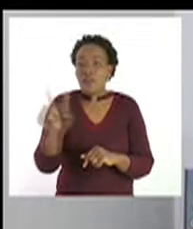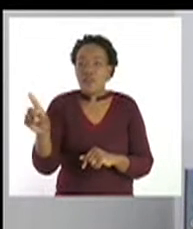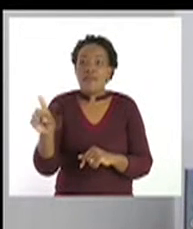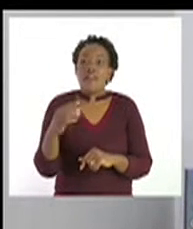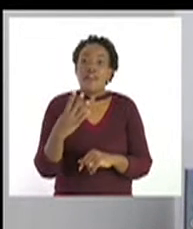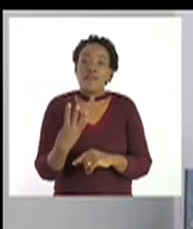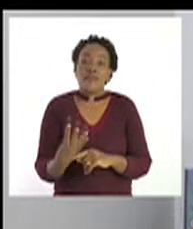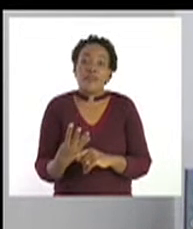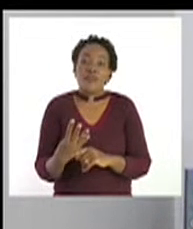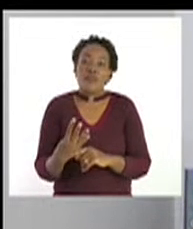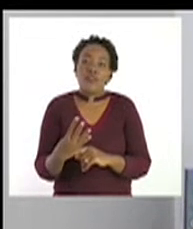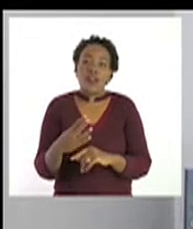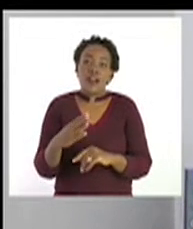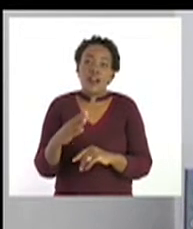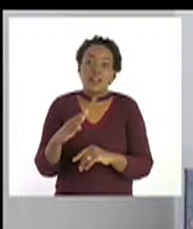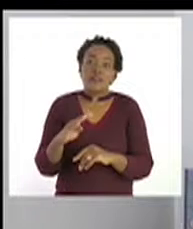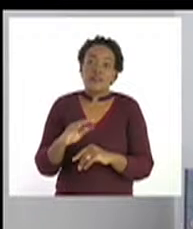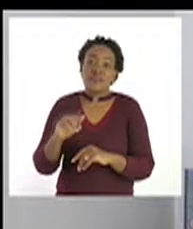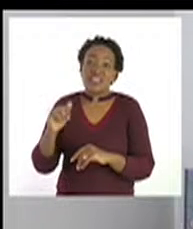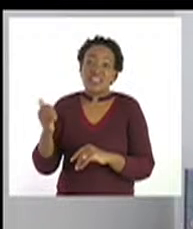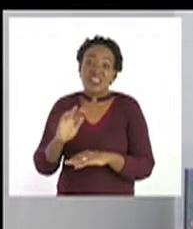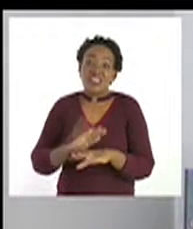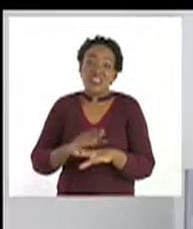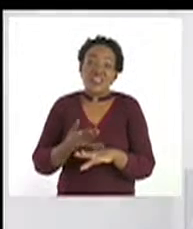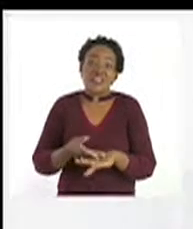Let me do another example again.